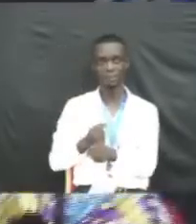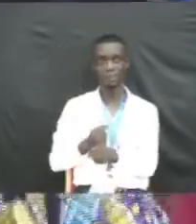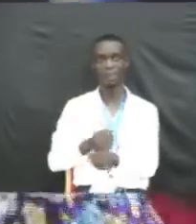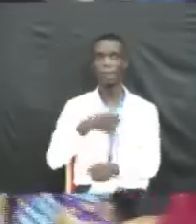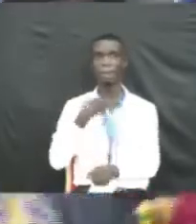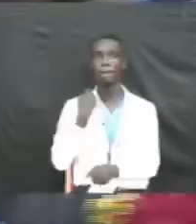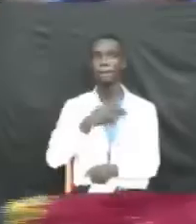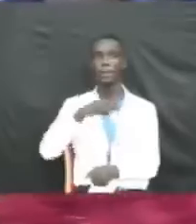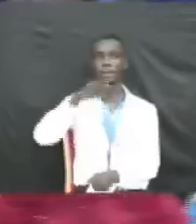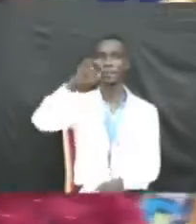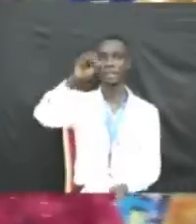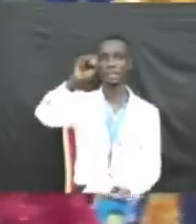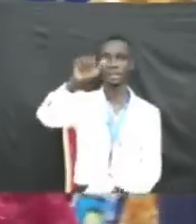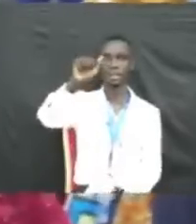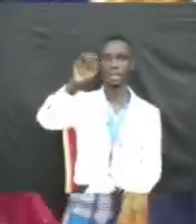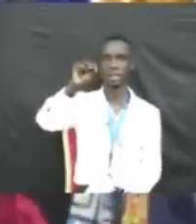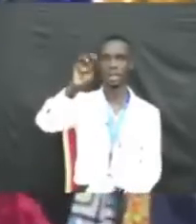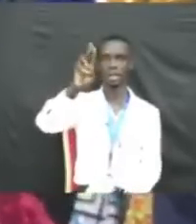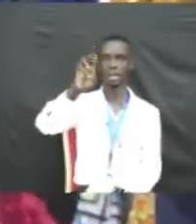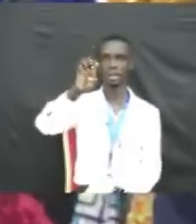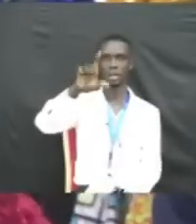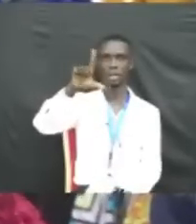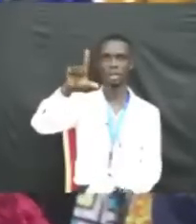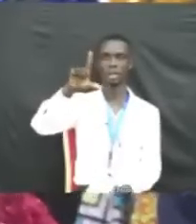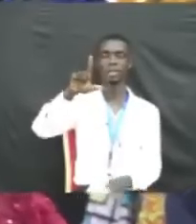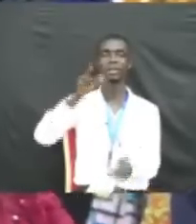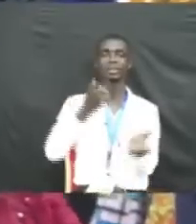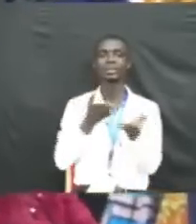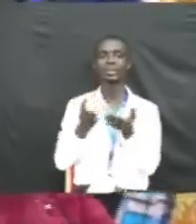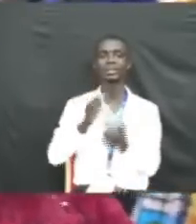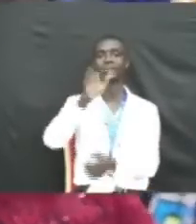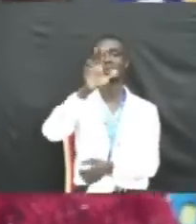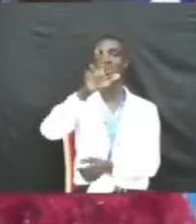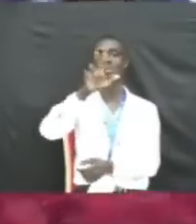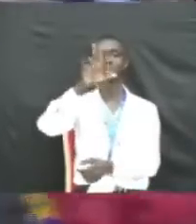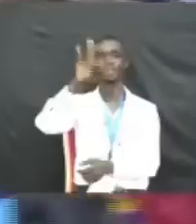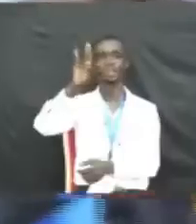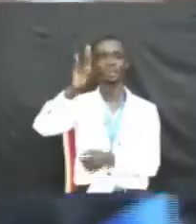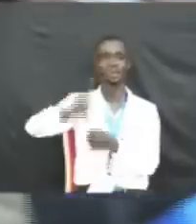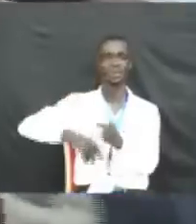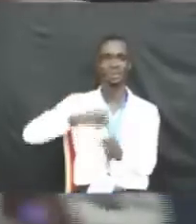Koku Amuna he served for 37 years.